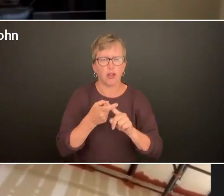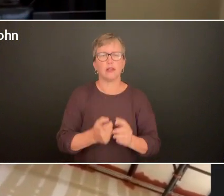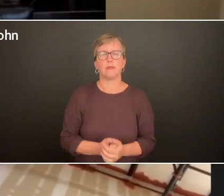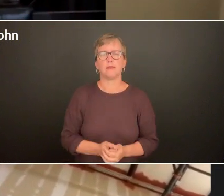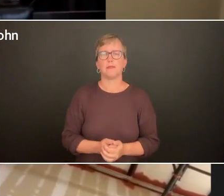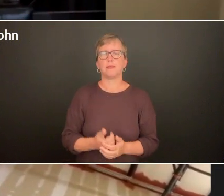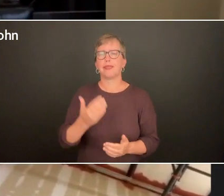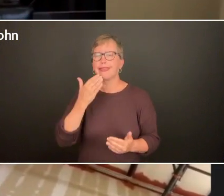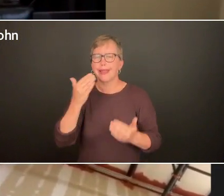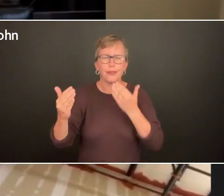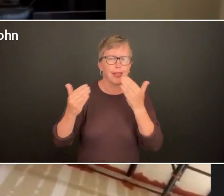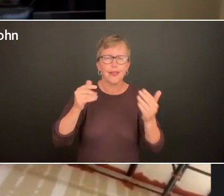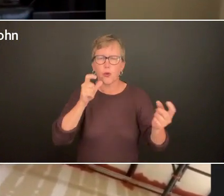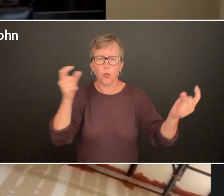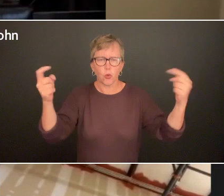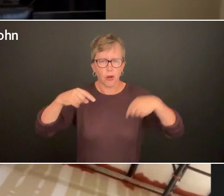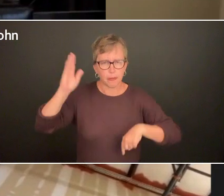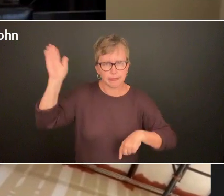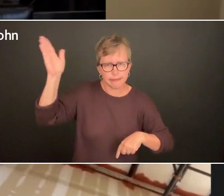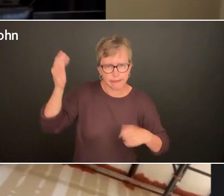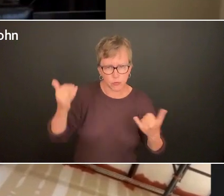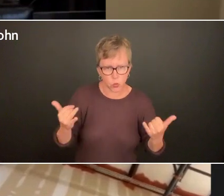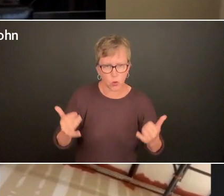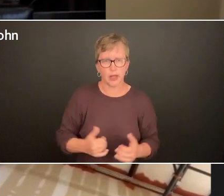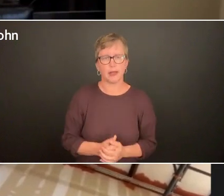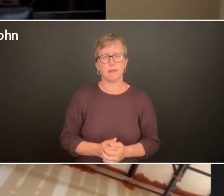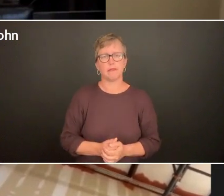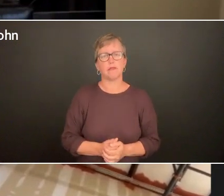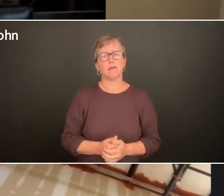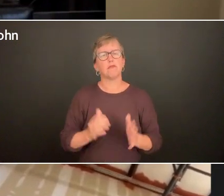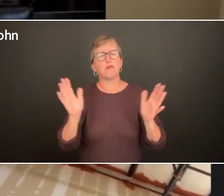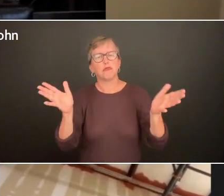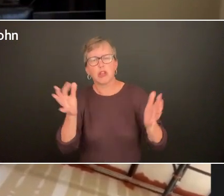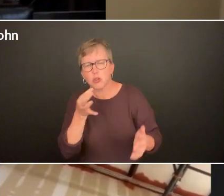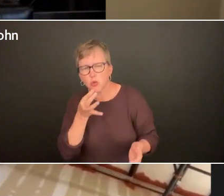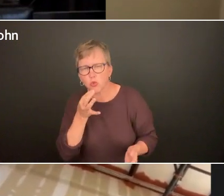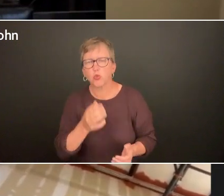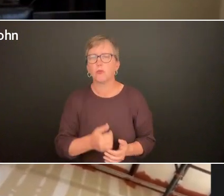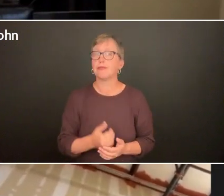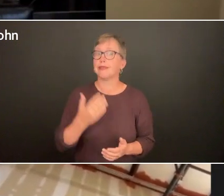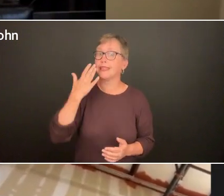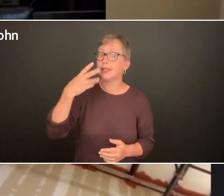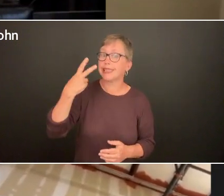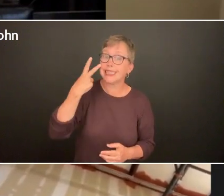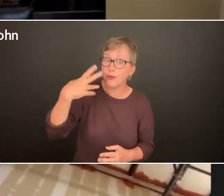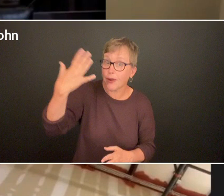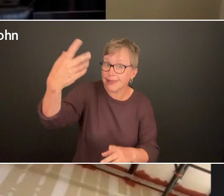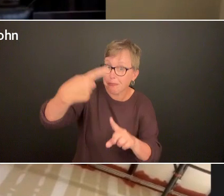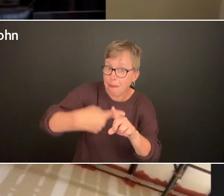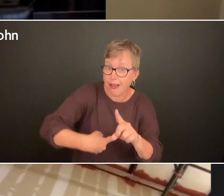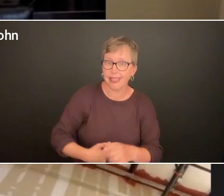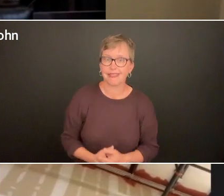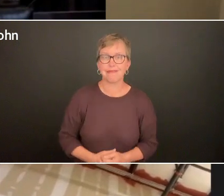end, refer your friends, and thank our both of our guest speakers today. And we'll